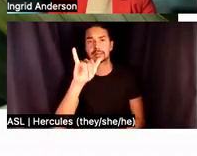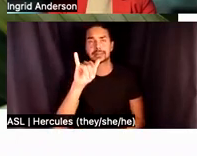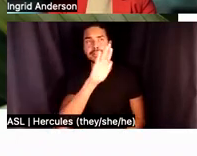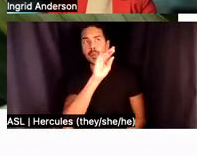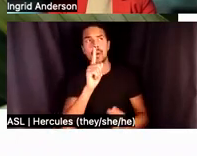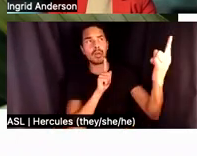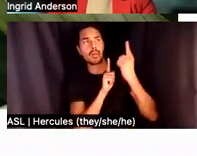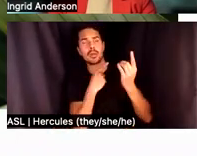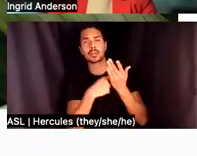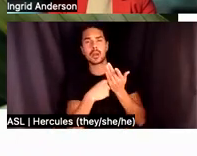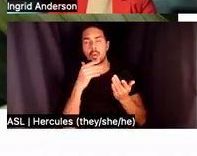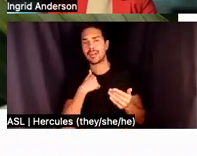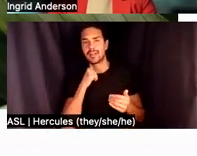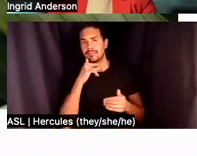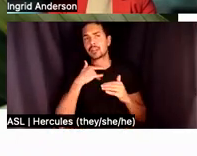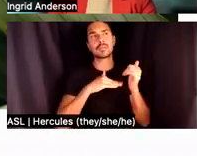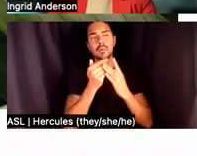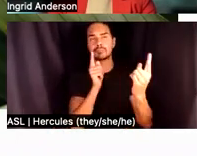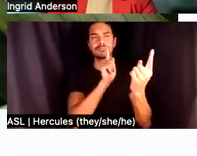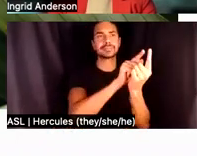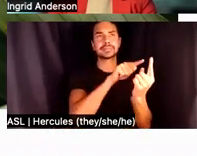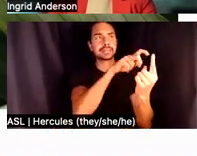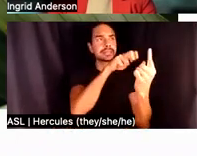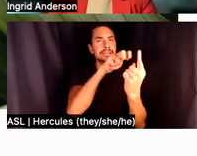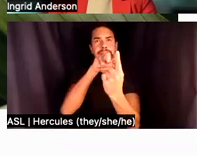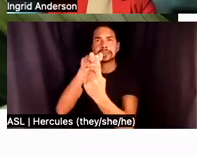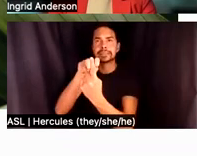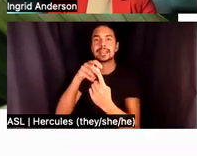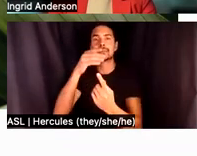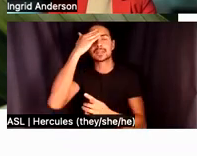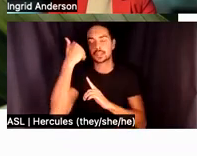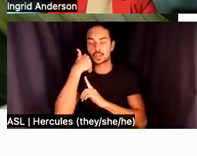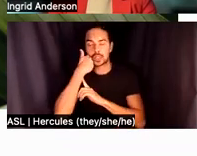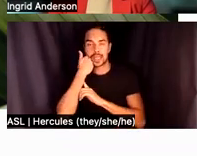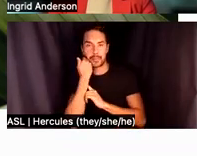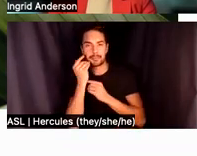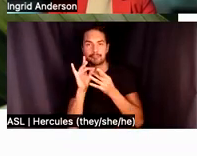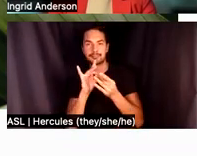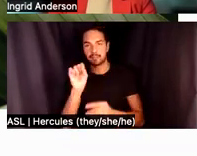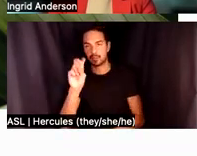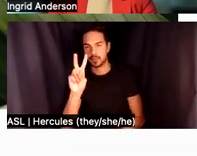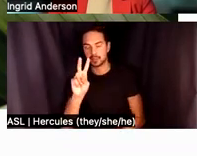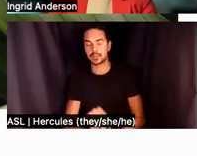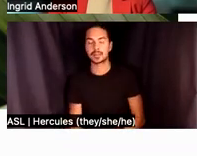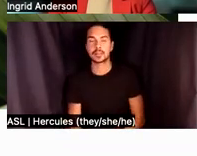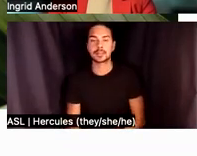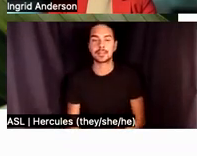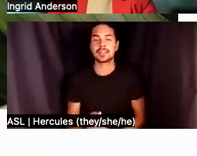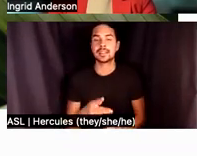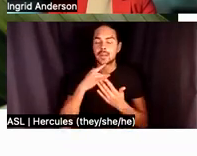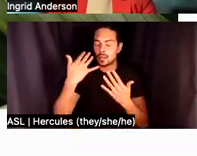their body. And we know that a lot of that comes from that shame from sexual violence. And so it's very